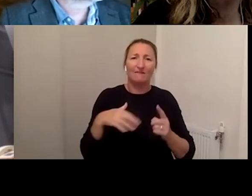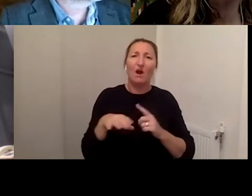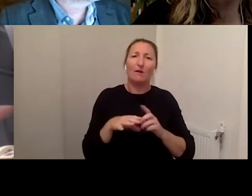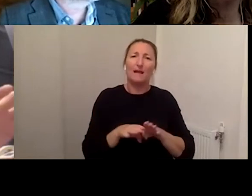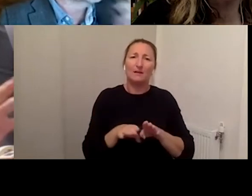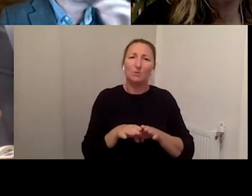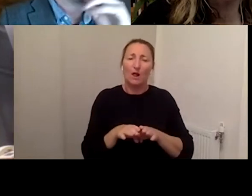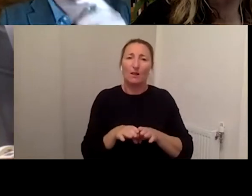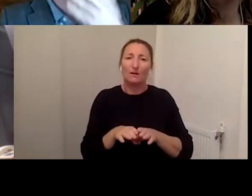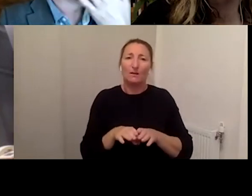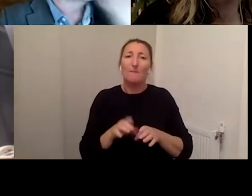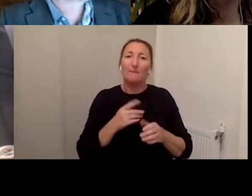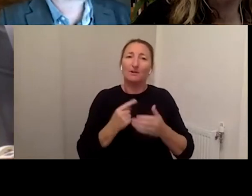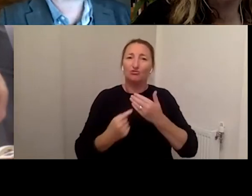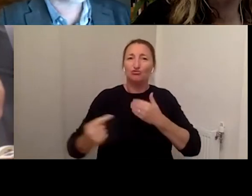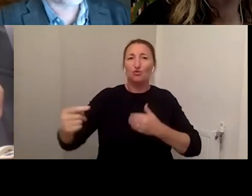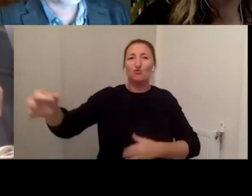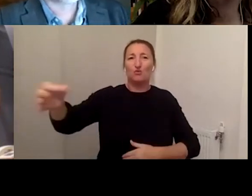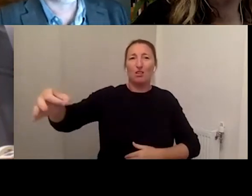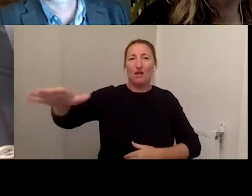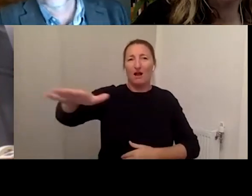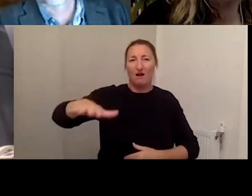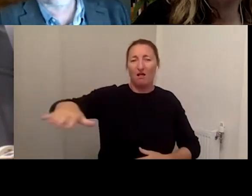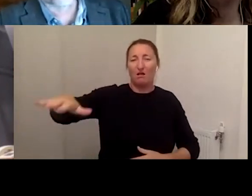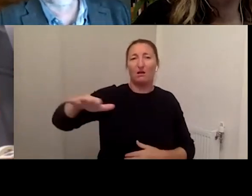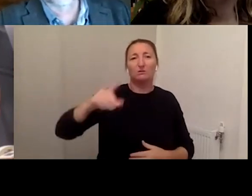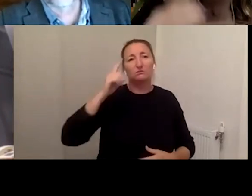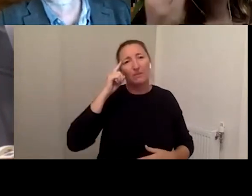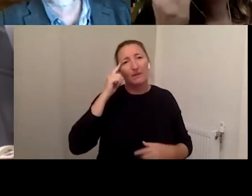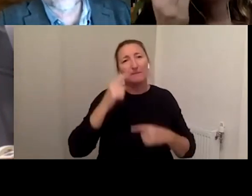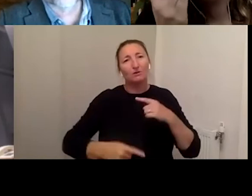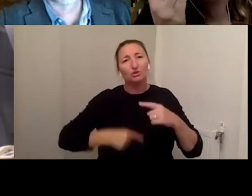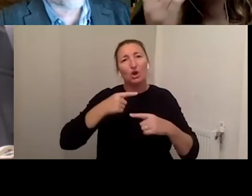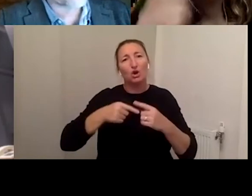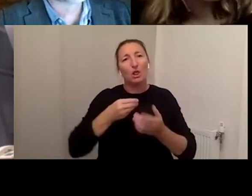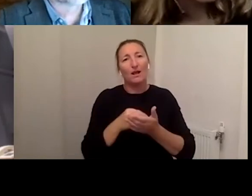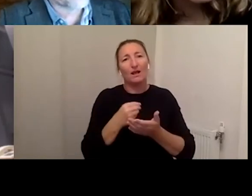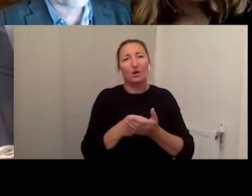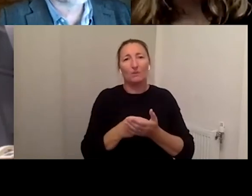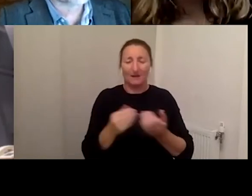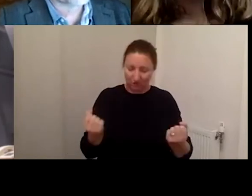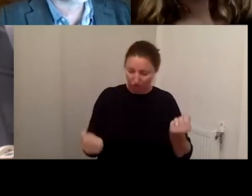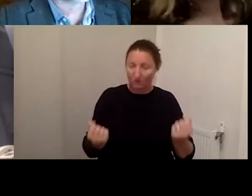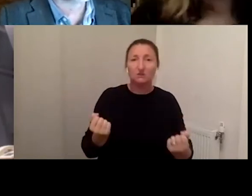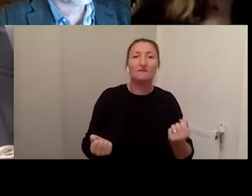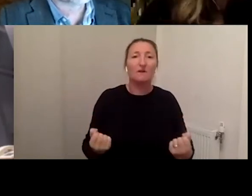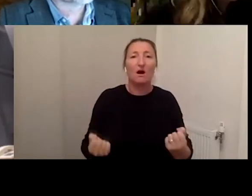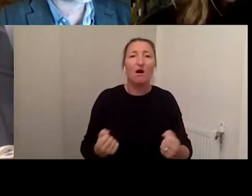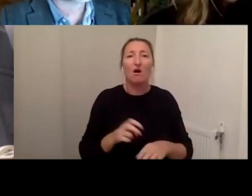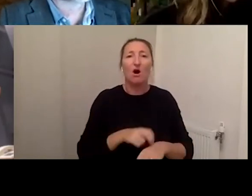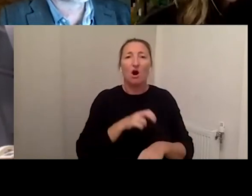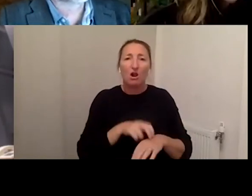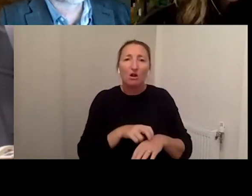we are rural Ireland, was the whole circular economy. How could we look at the just transition, the climate neutrality in Ireland, land